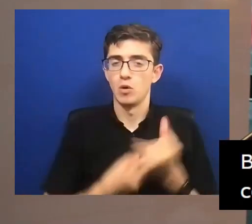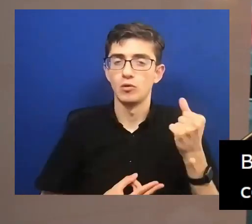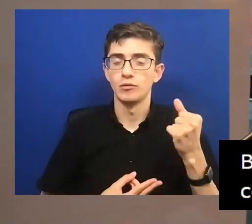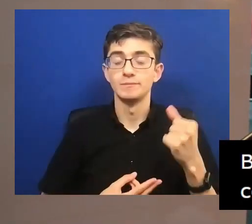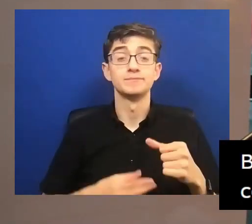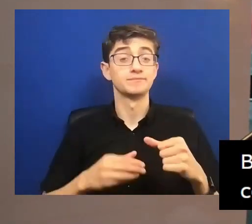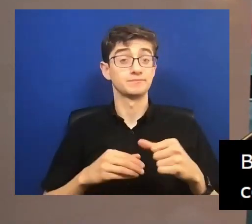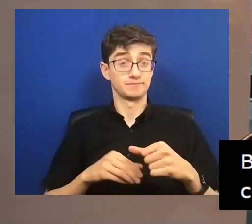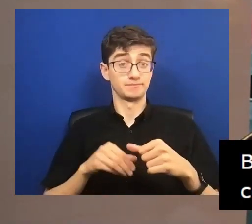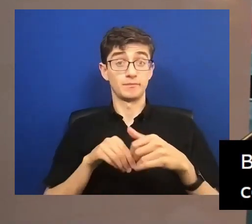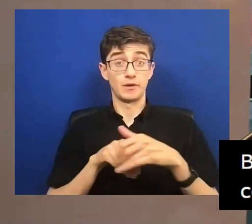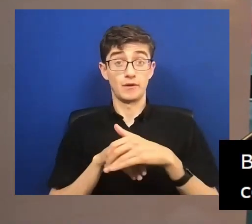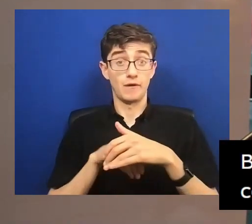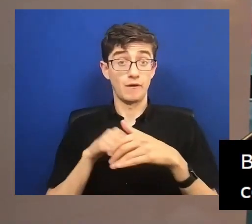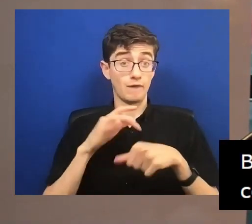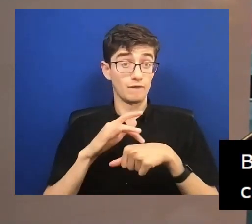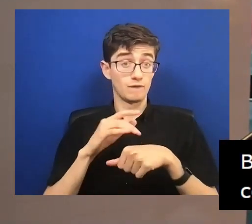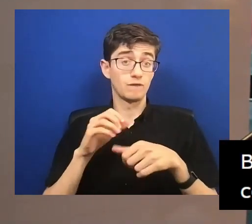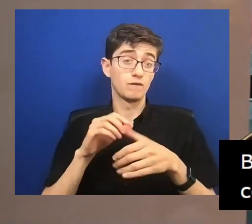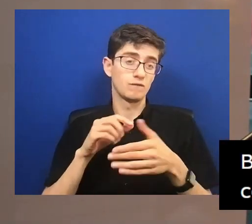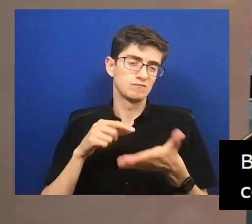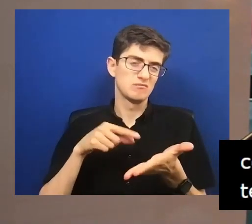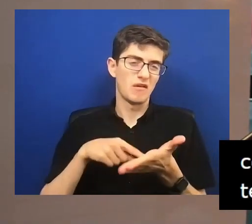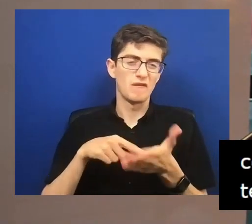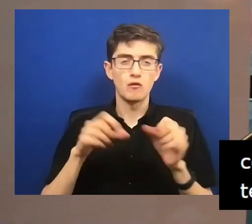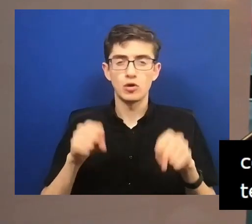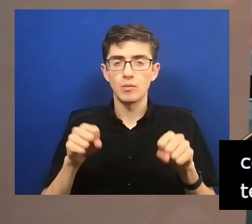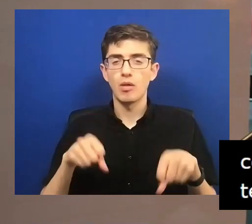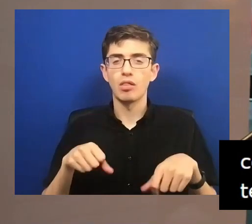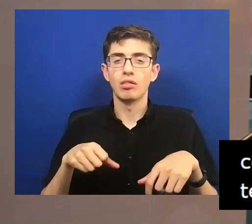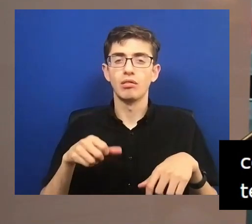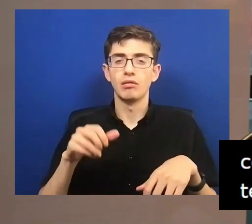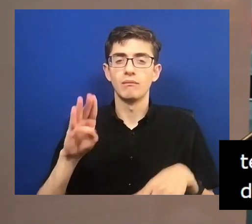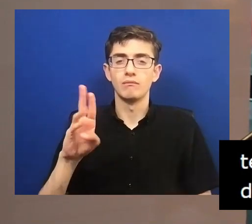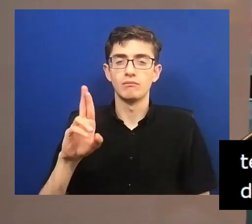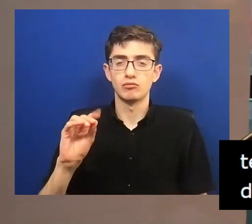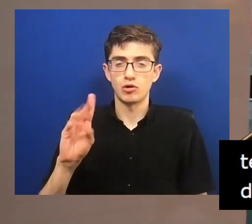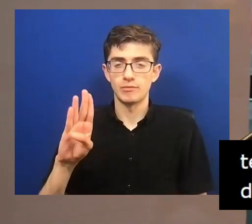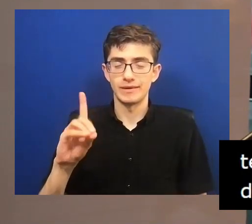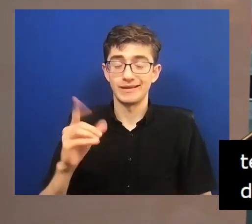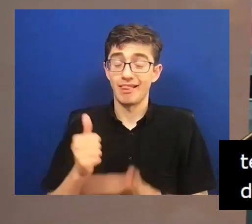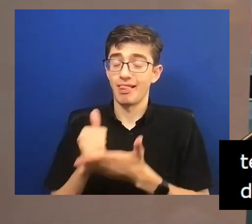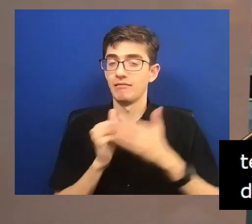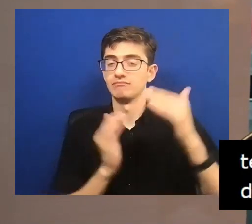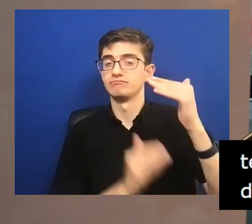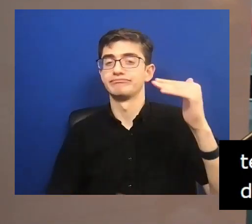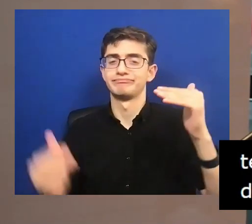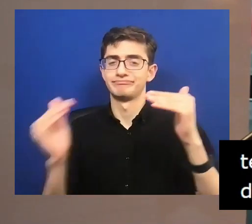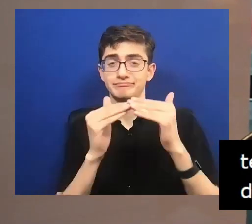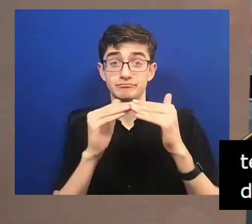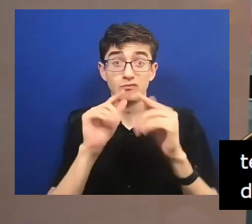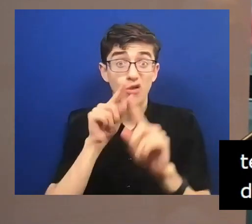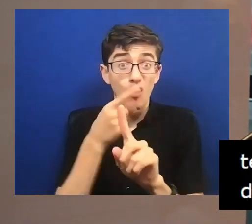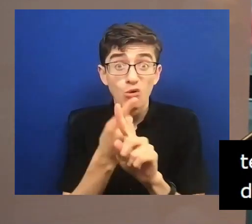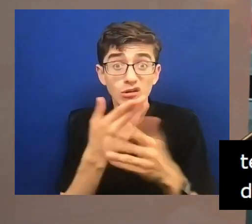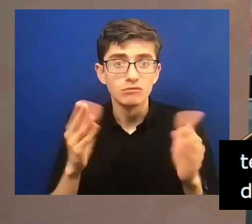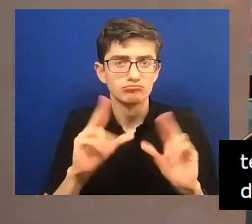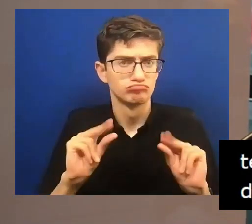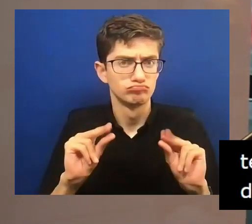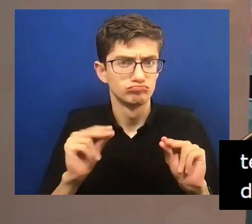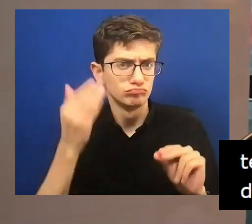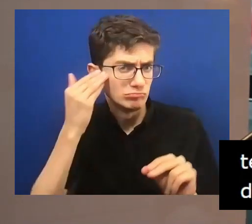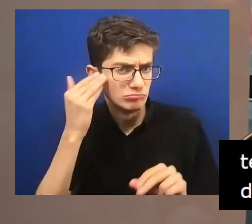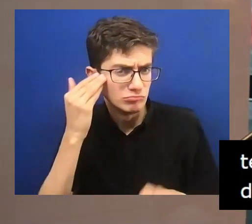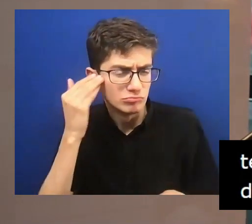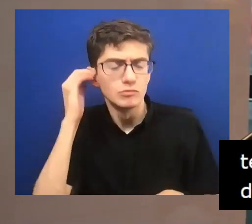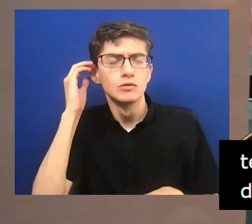divide. It is not the only plank, however. We realize that even today in 2023, the sole means of going online for